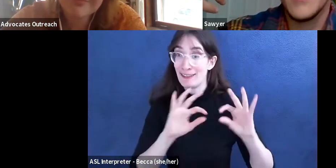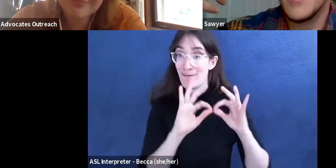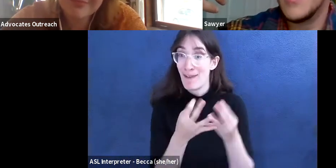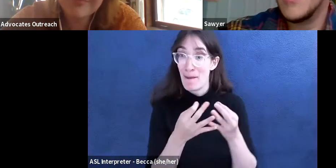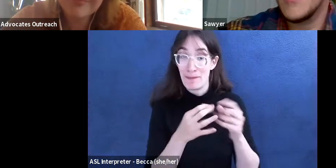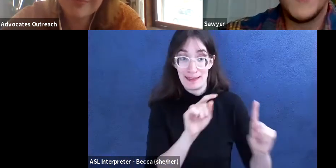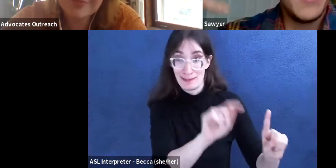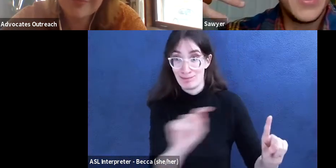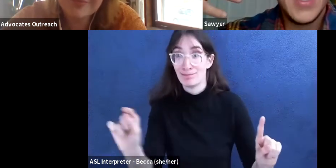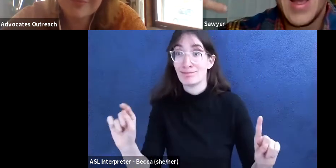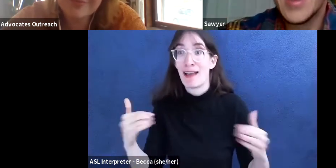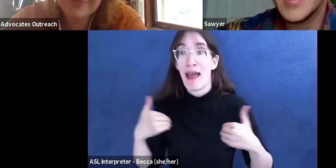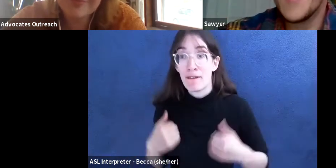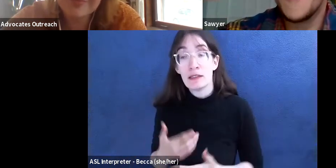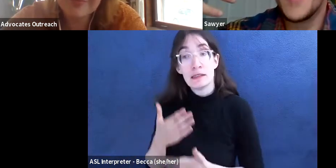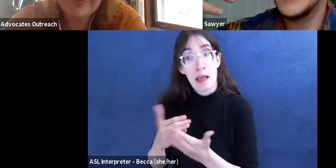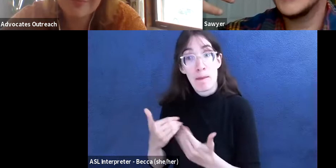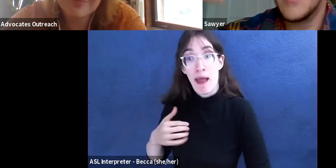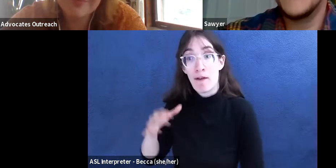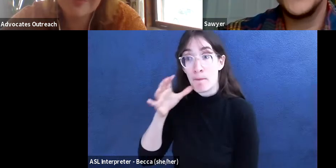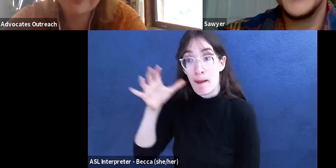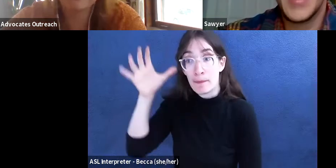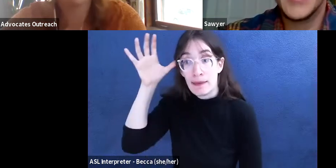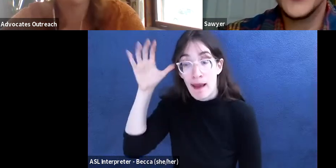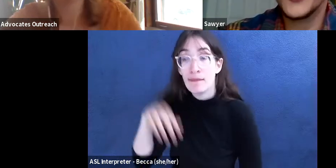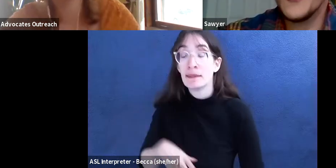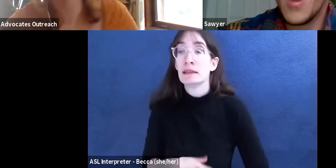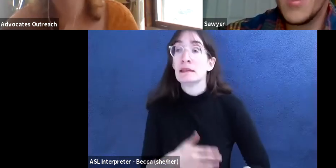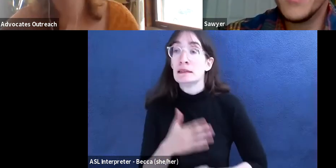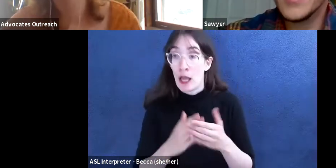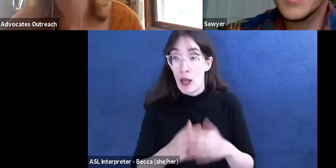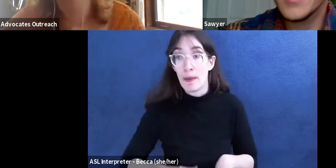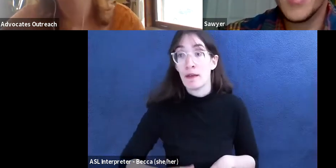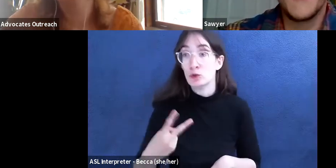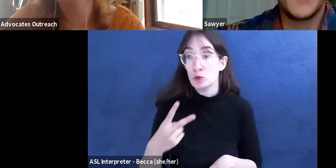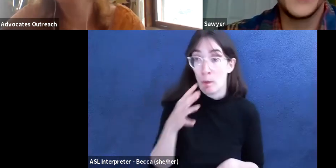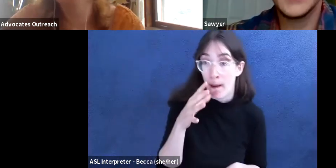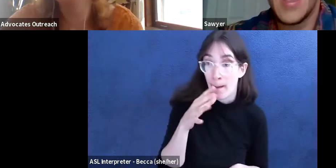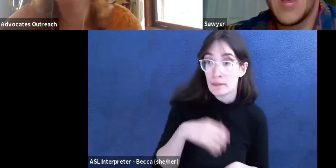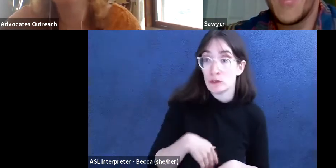their period, or when, you know, somebody is like going into high school or whatever.